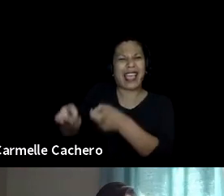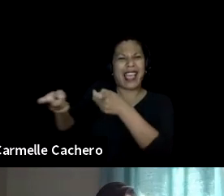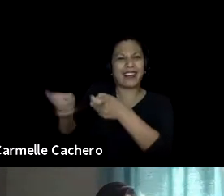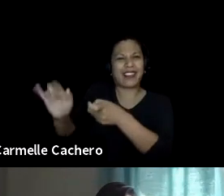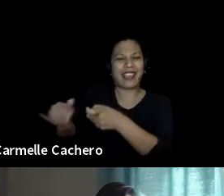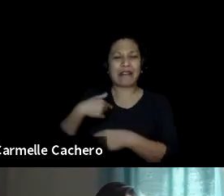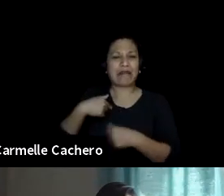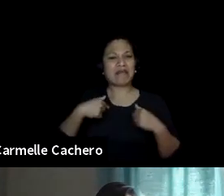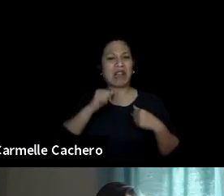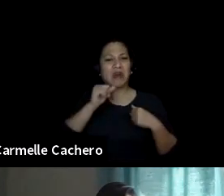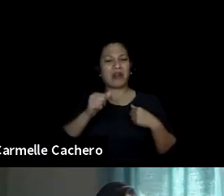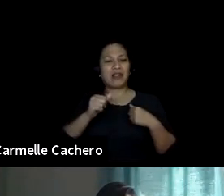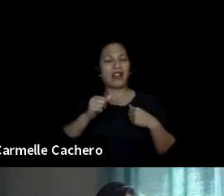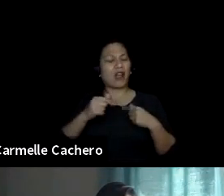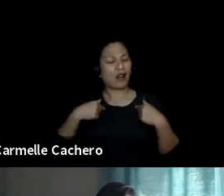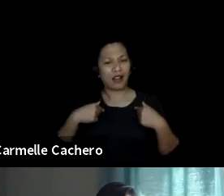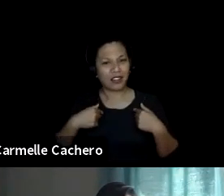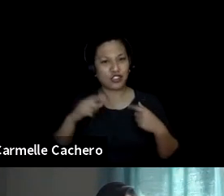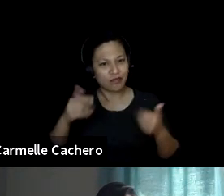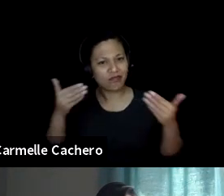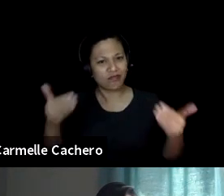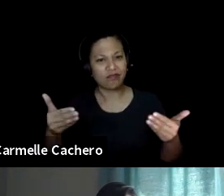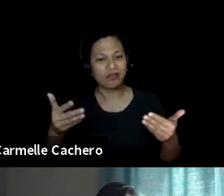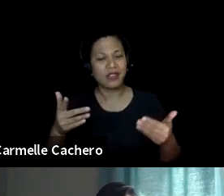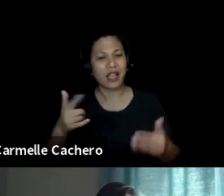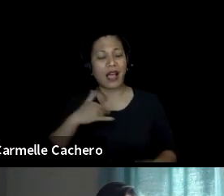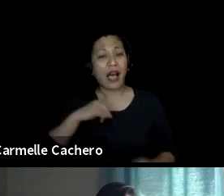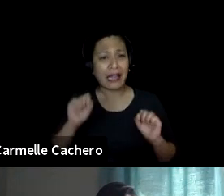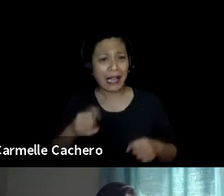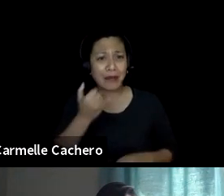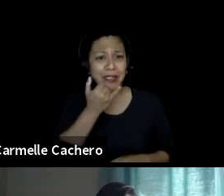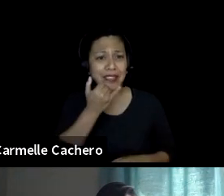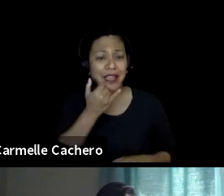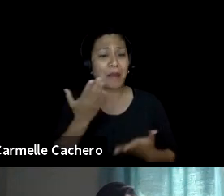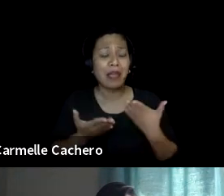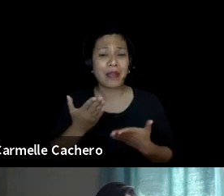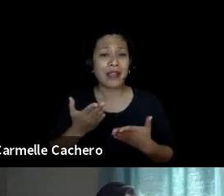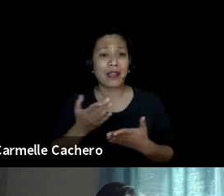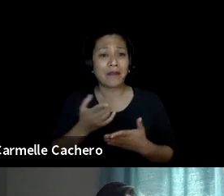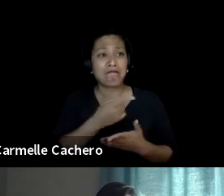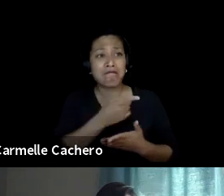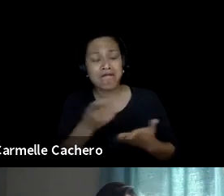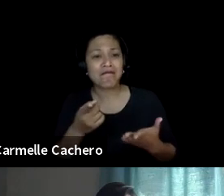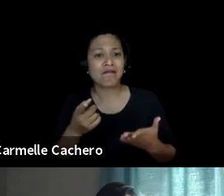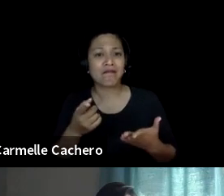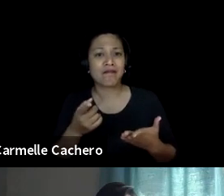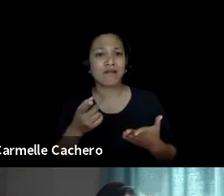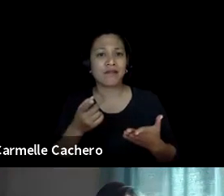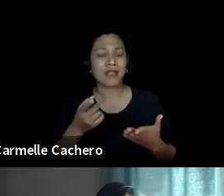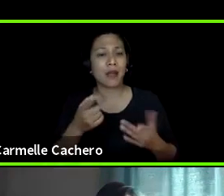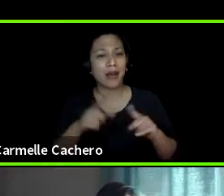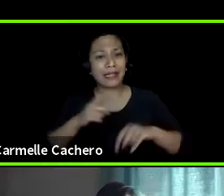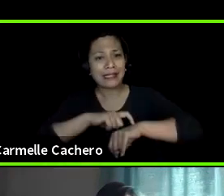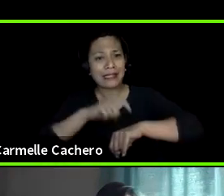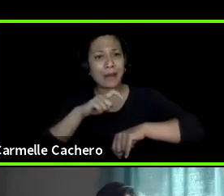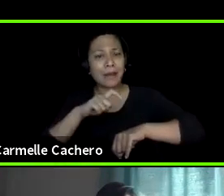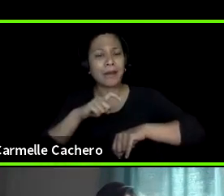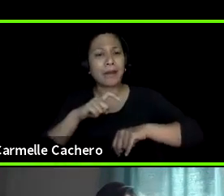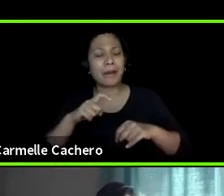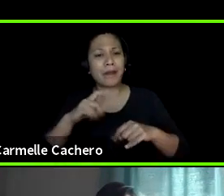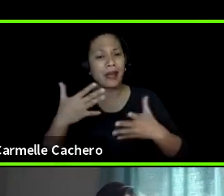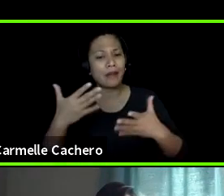what I can make a mistake, right? Like I should, maybe they don't want me to, but it's time for me to